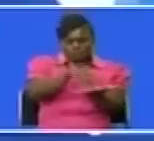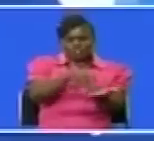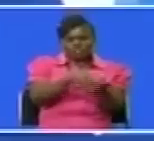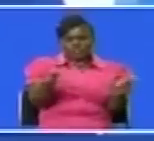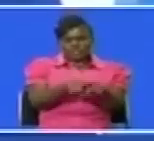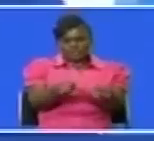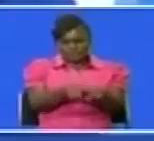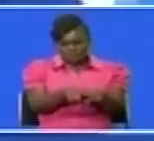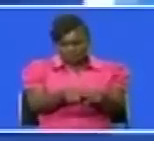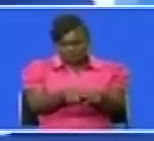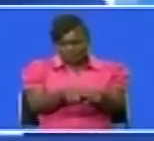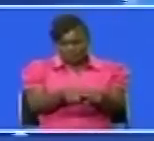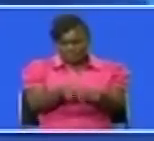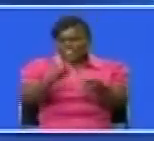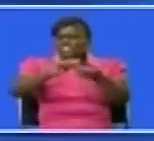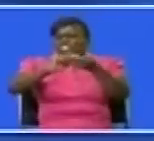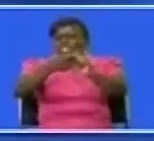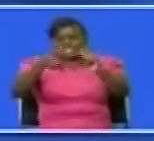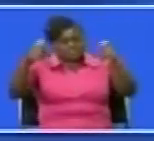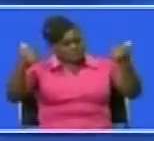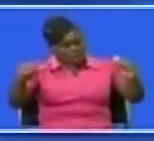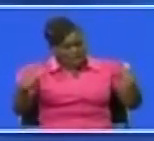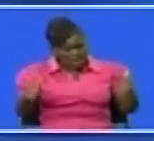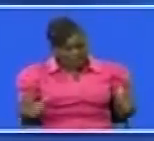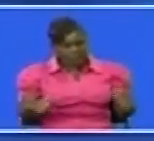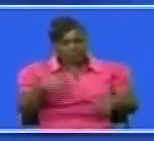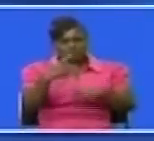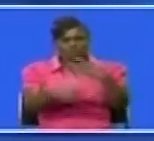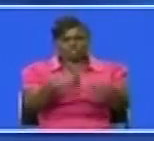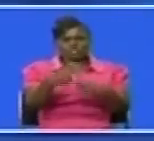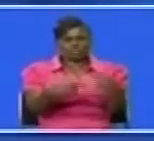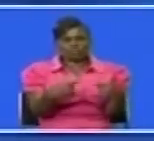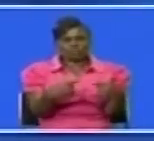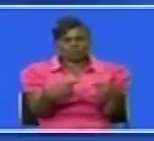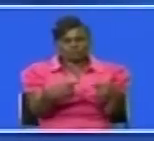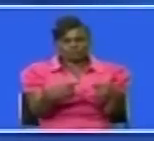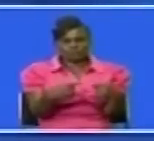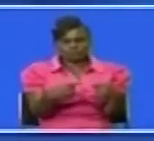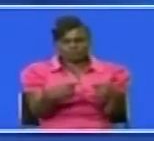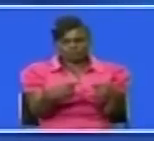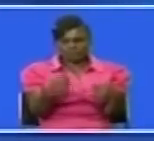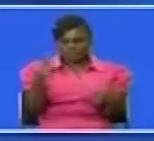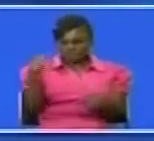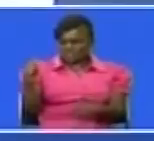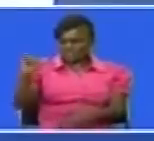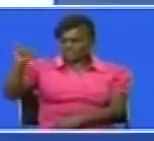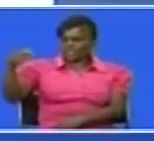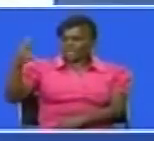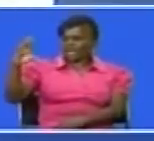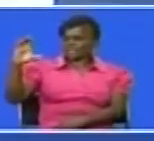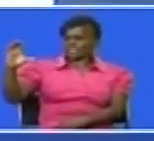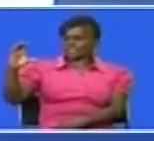successive administrations? It has not been reformed fundamentally. Let's have Dennis respond to that. In fact, not just me. The TJRC report, you